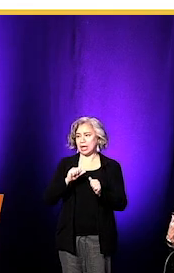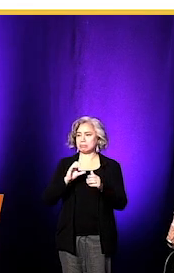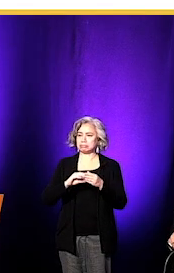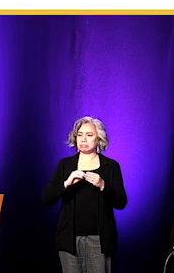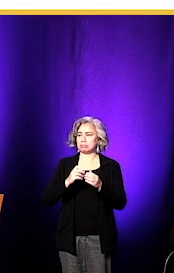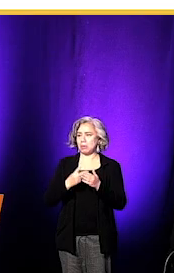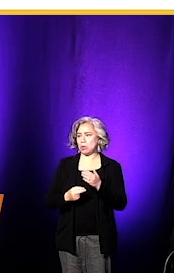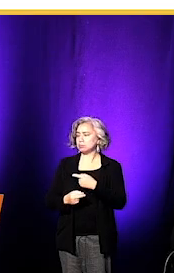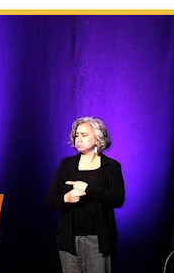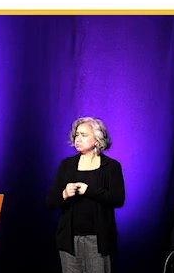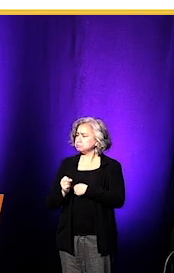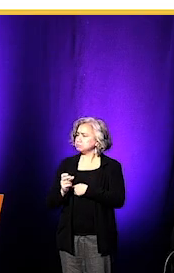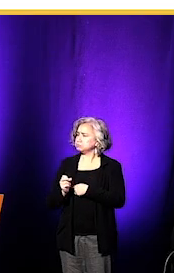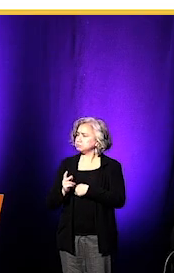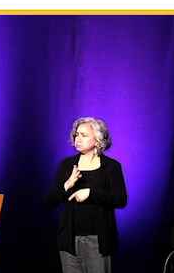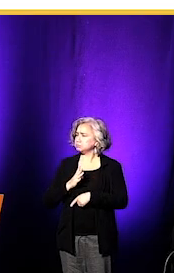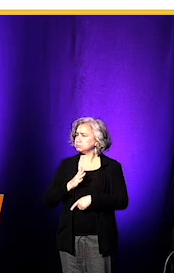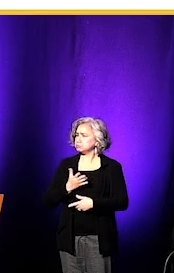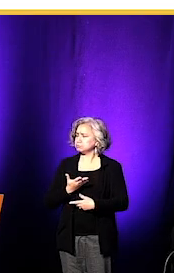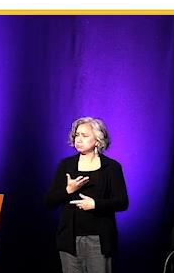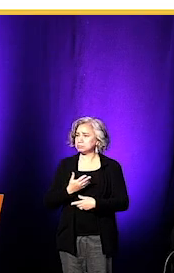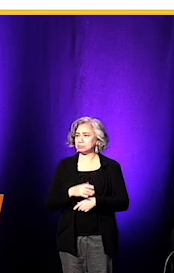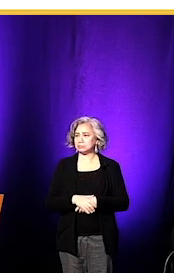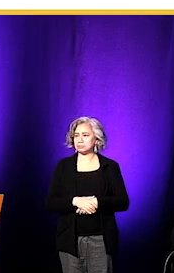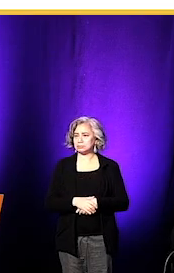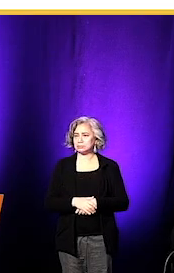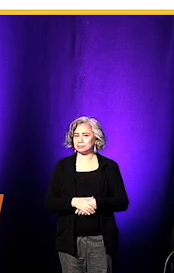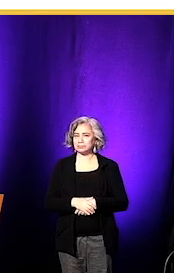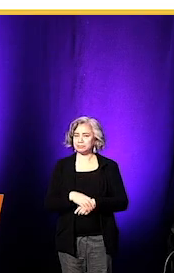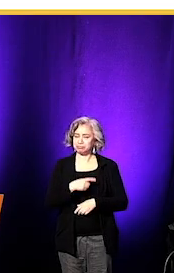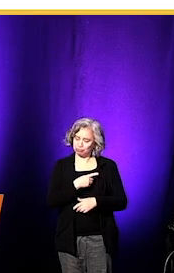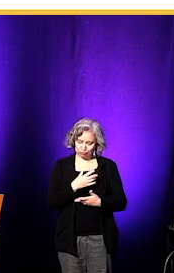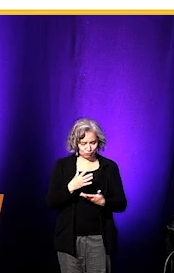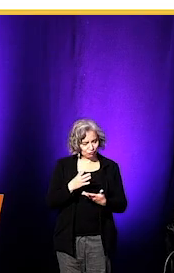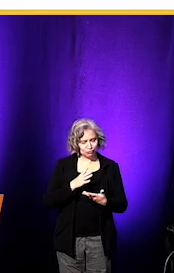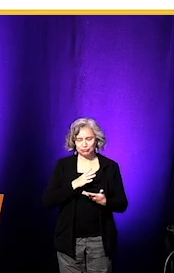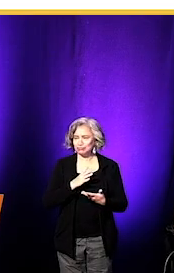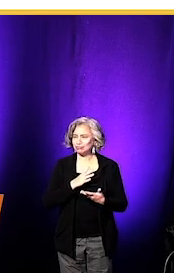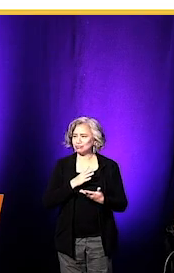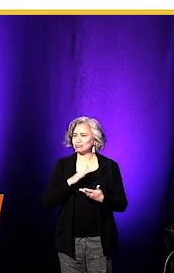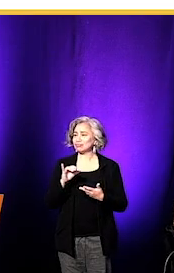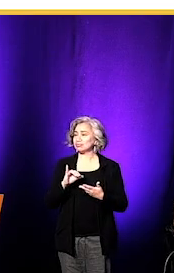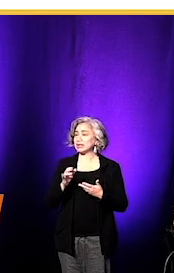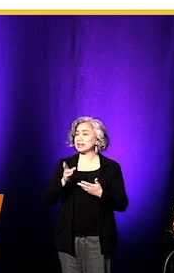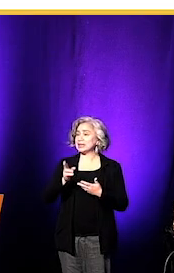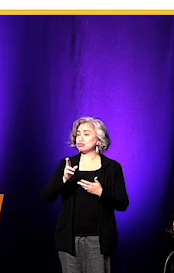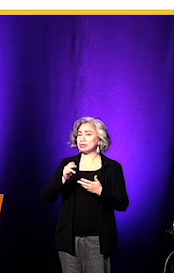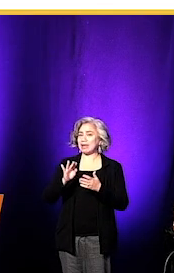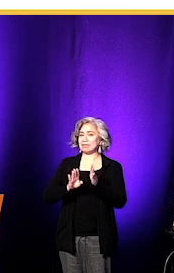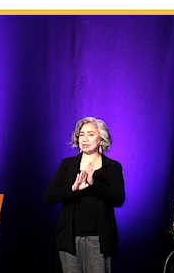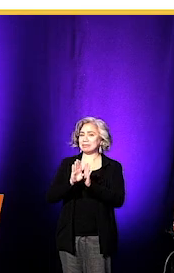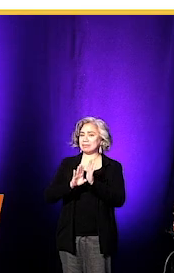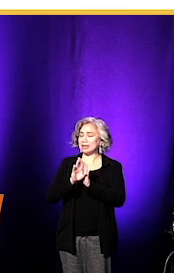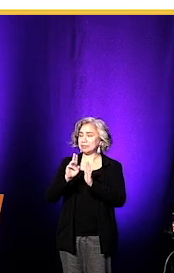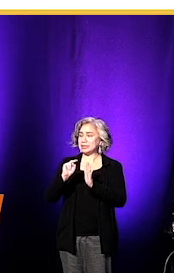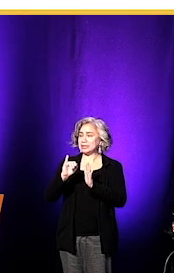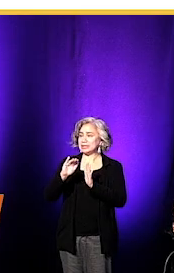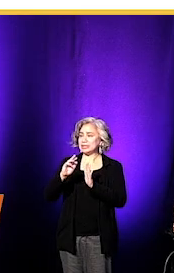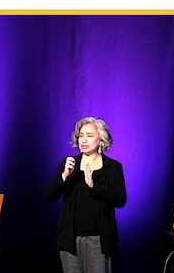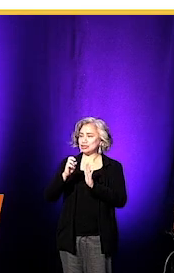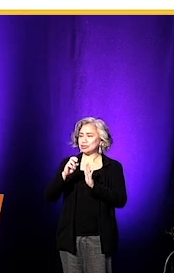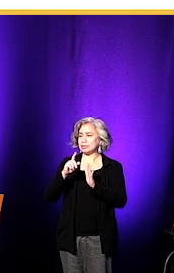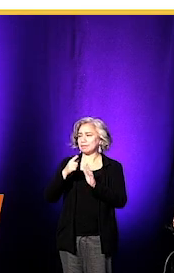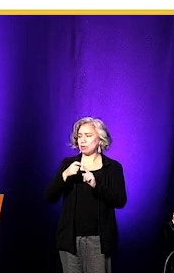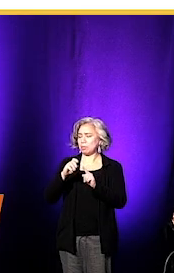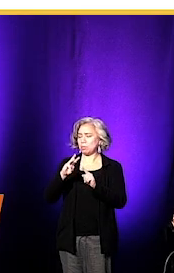more interesting. Yeah. Such as the history of developmental niche came from Bea Whiting,